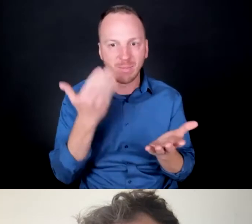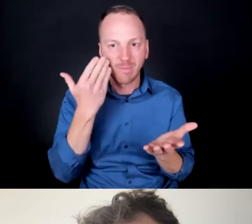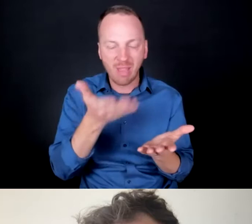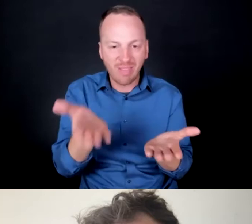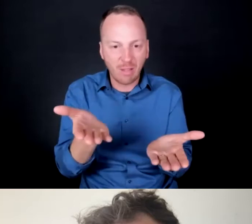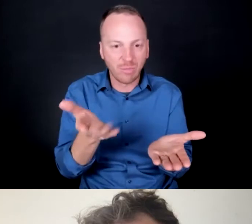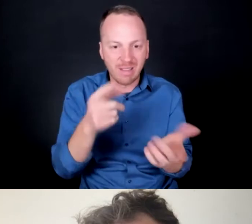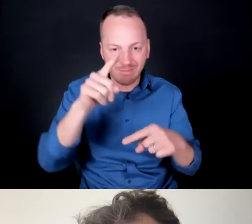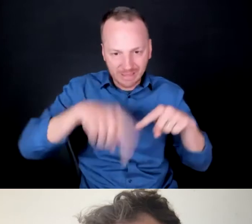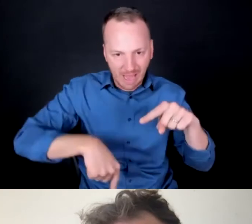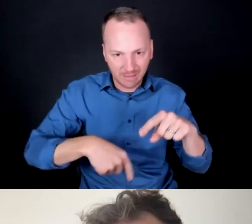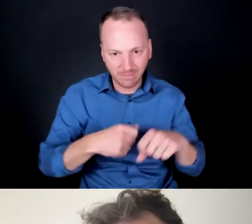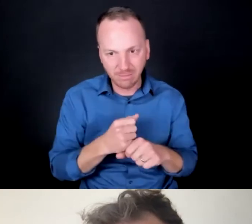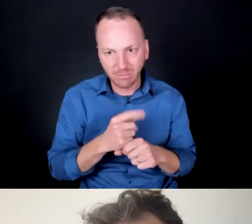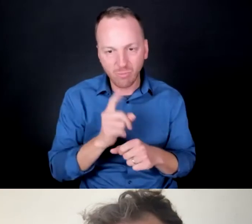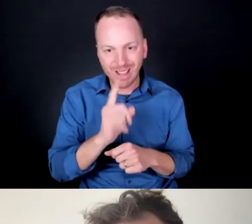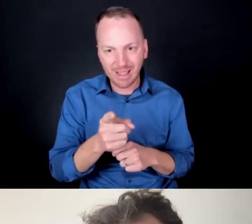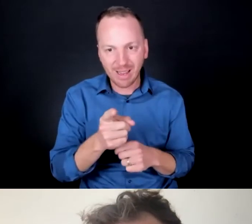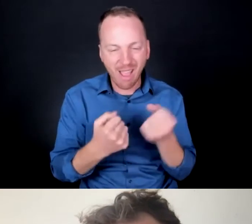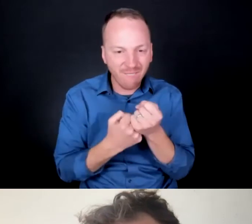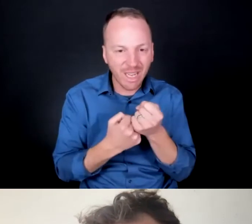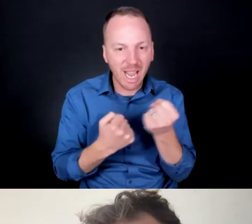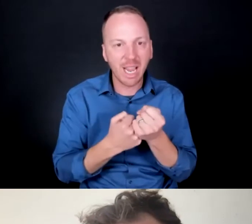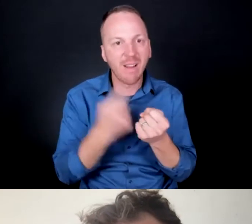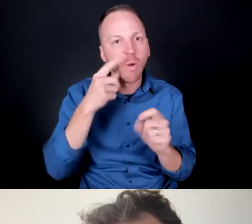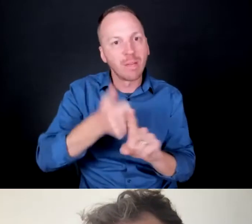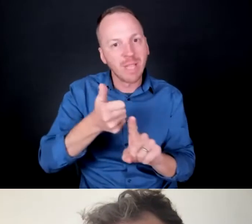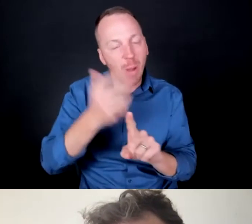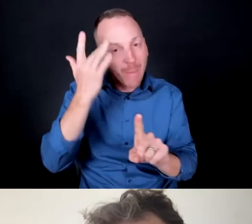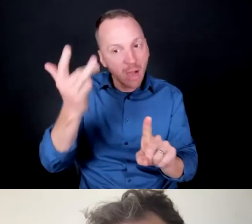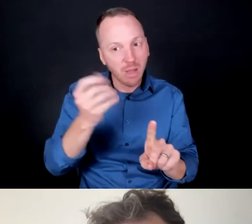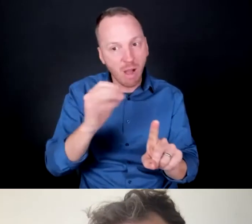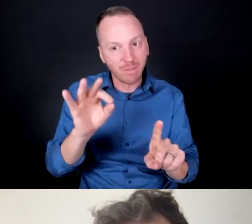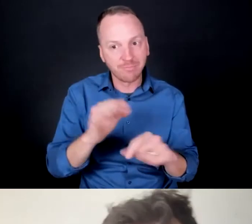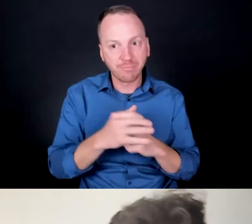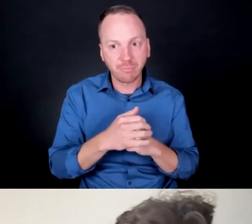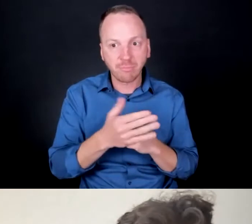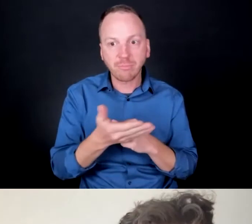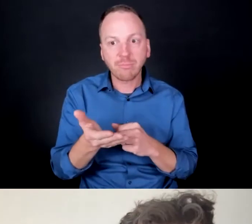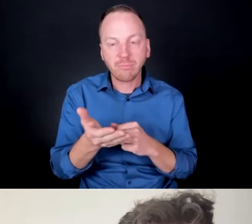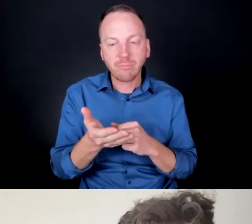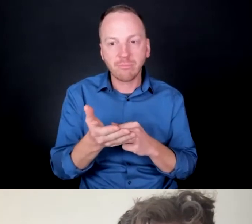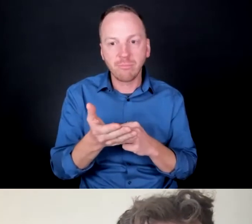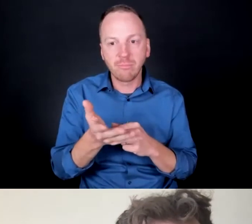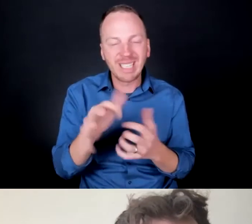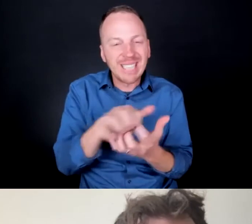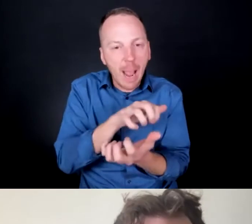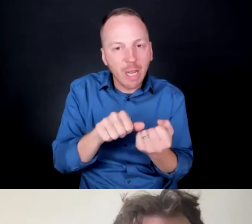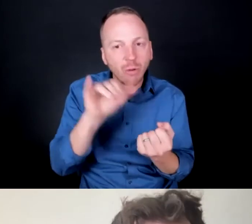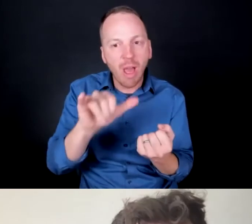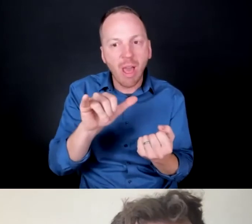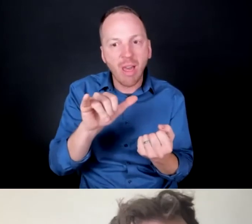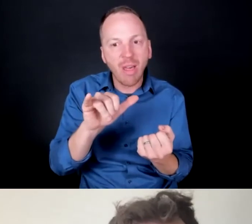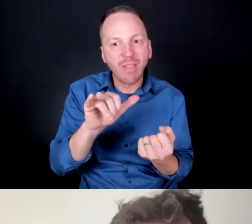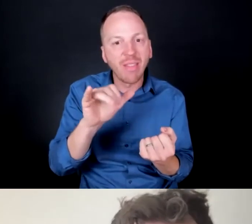they just can't really advocate for themselves because of the damage that the fast